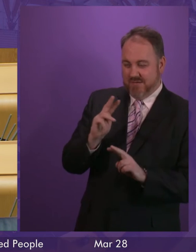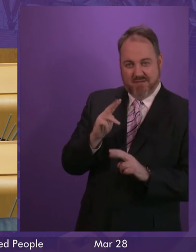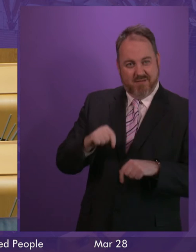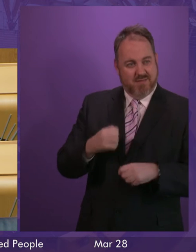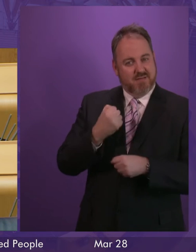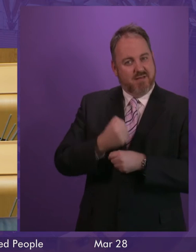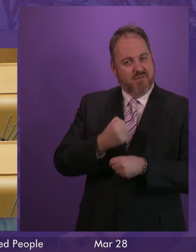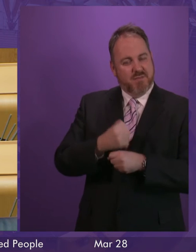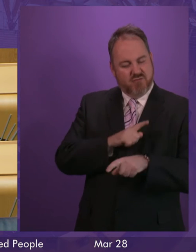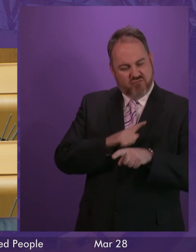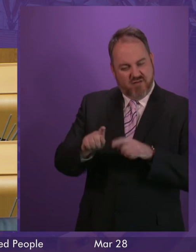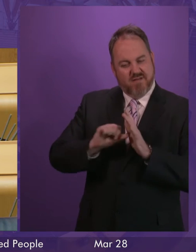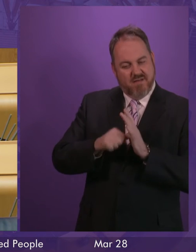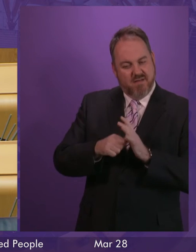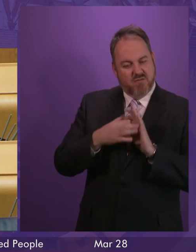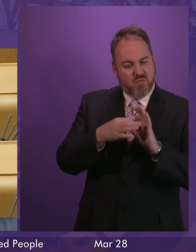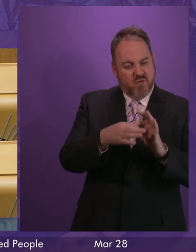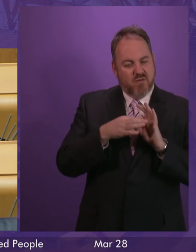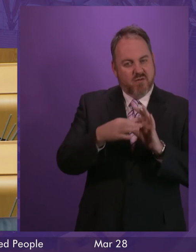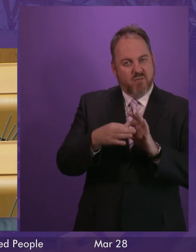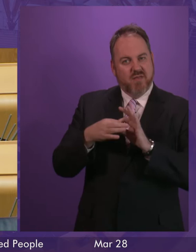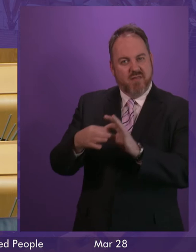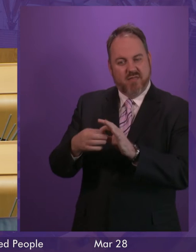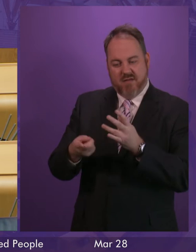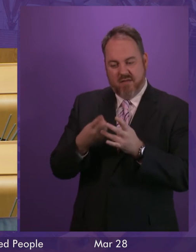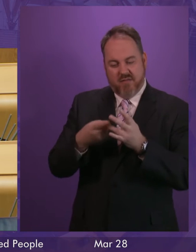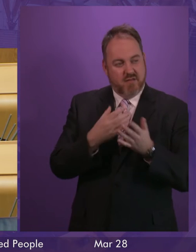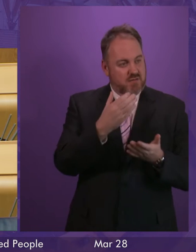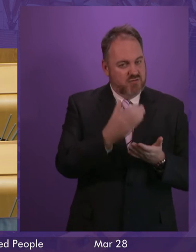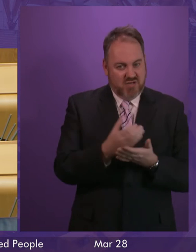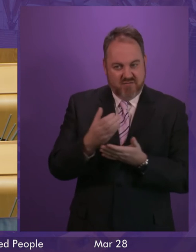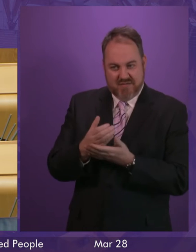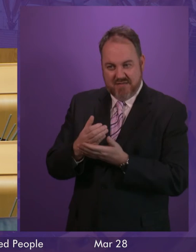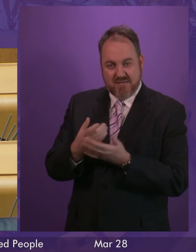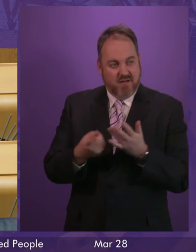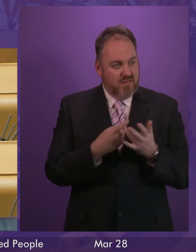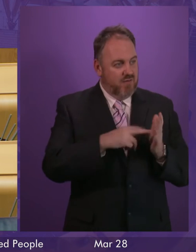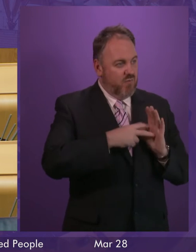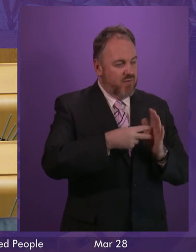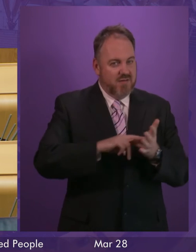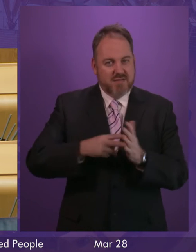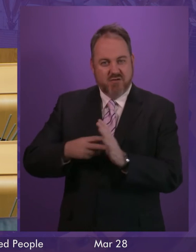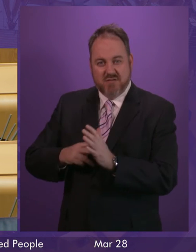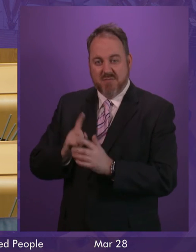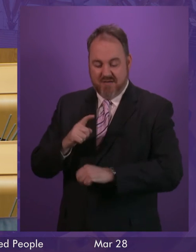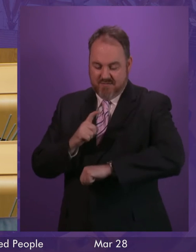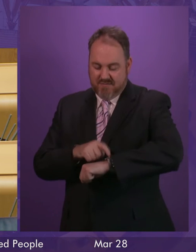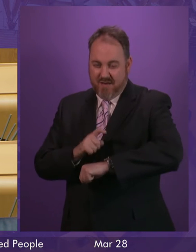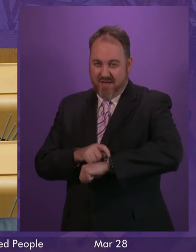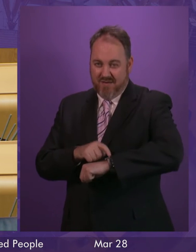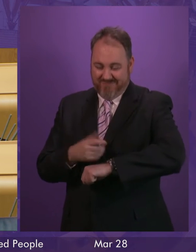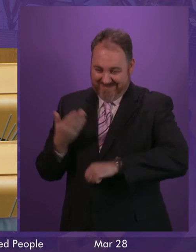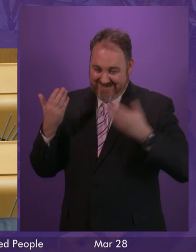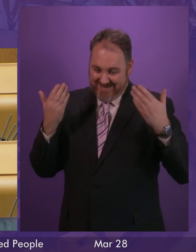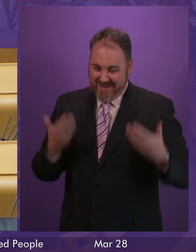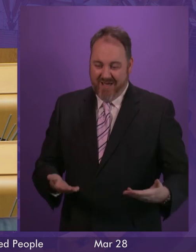are working with the organisations who have brought forward that report. However, time is of the essence and it is easy to